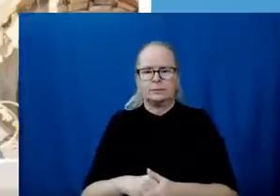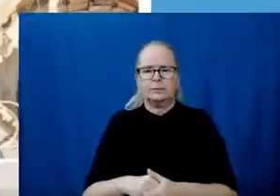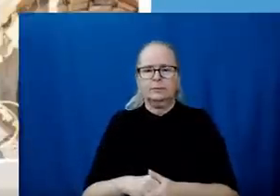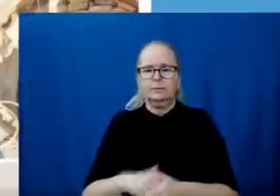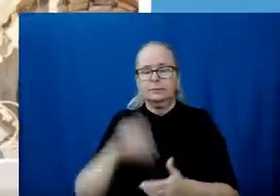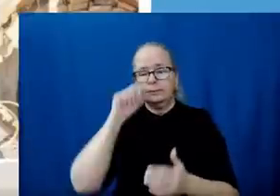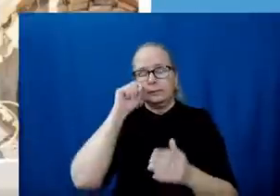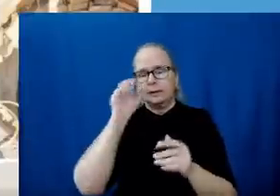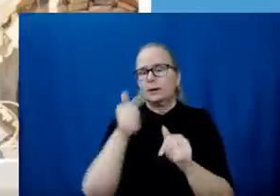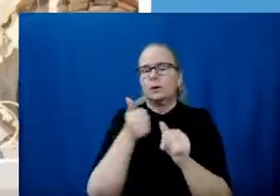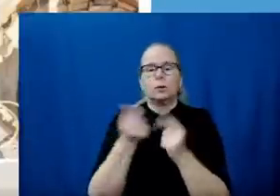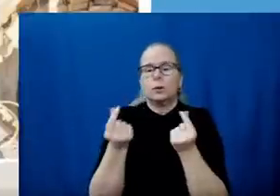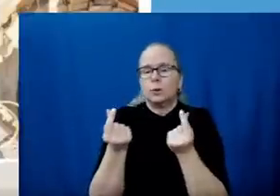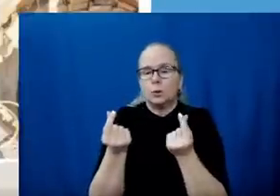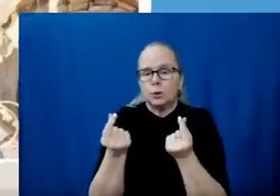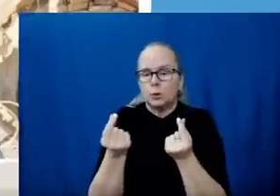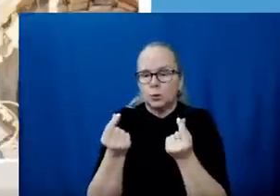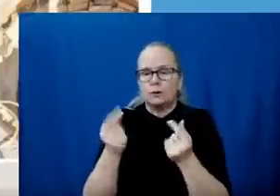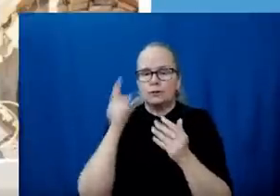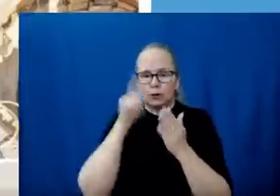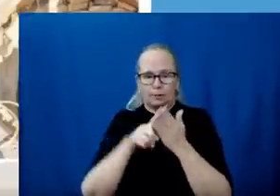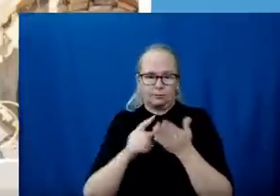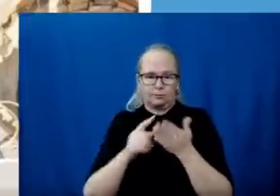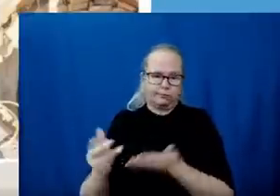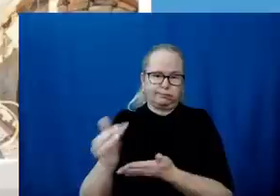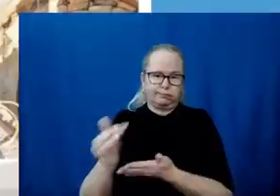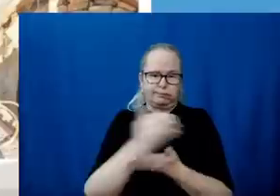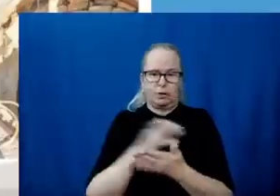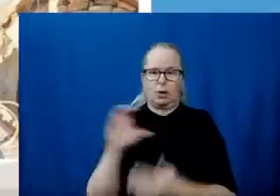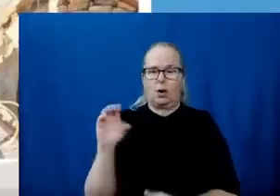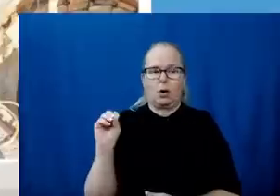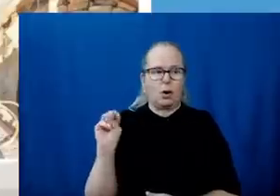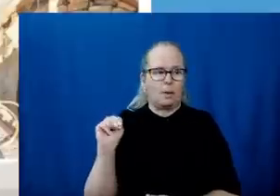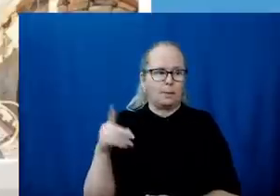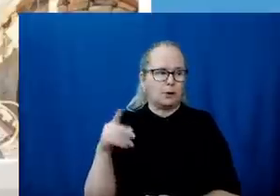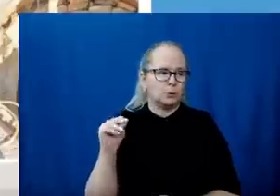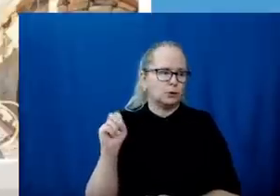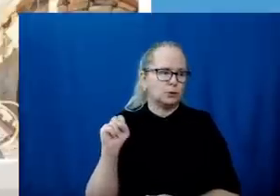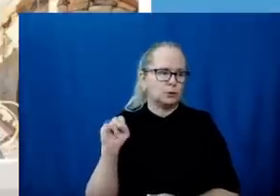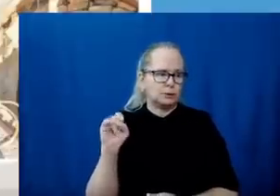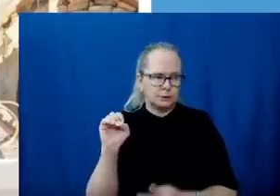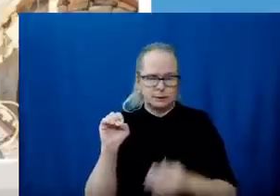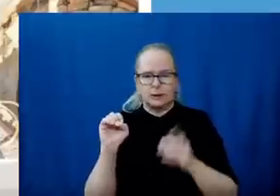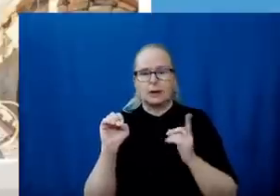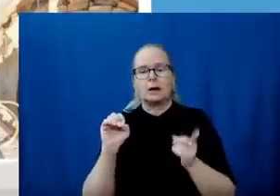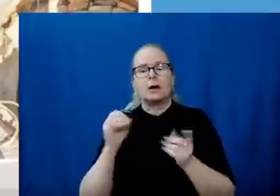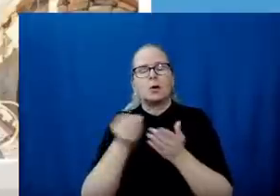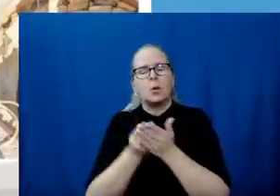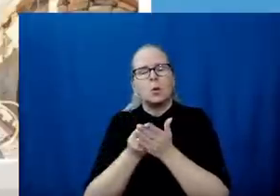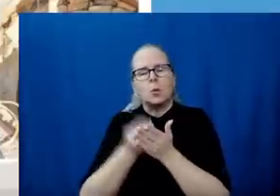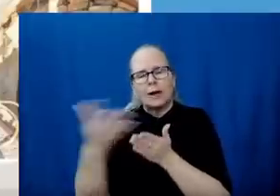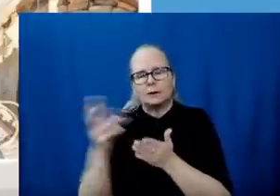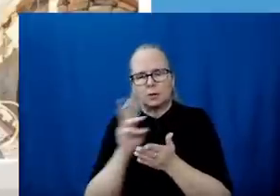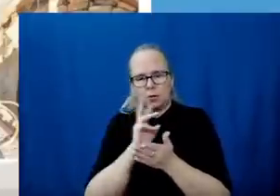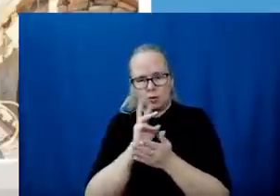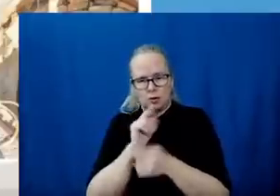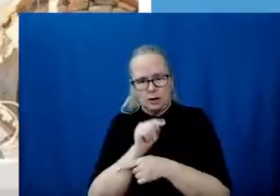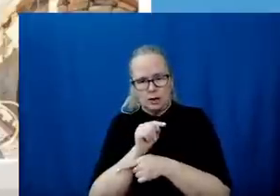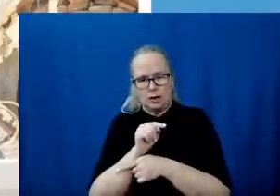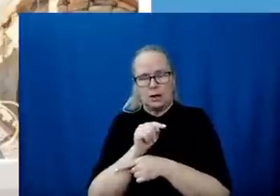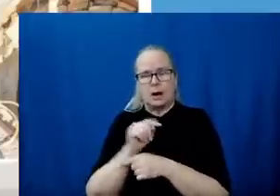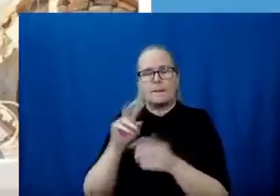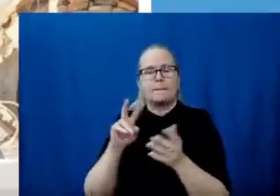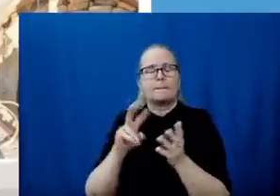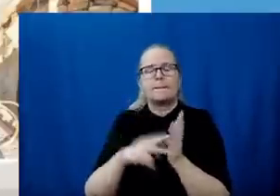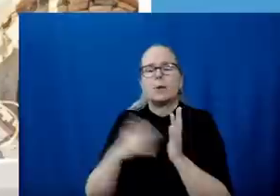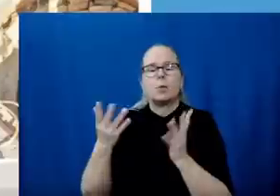Sample collection is obviously the first step. And what we rely on is the collection of composite wastewater. Composite wastewater